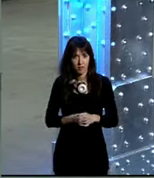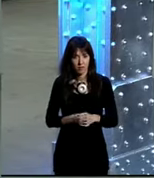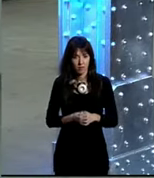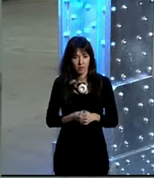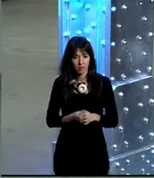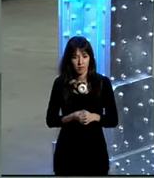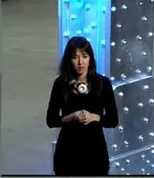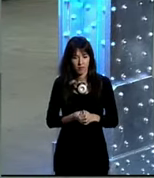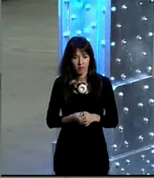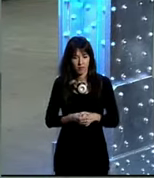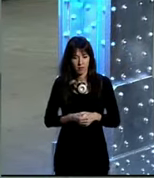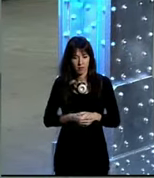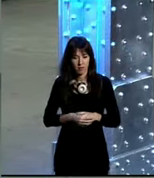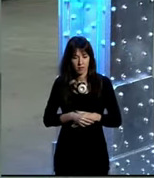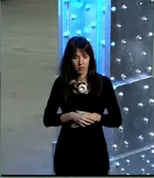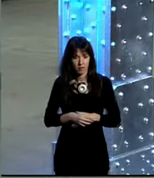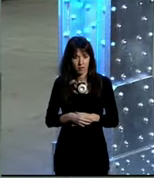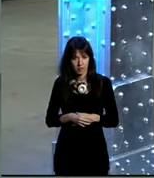Kiinnostavaa sisäpiirin tietoa.